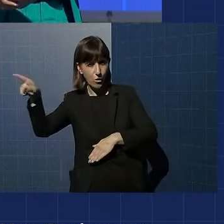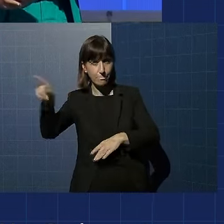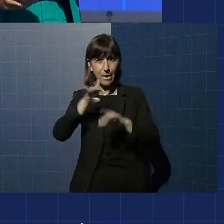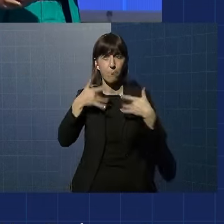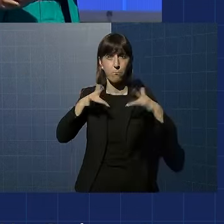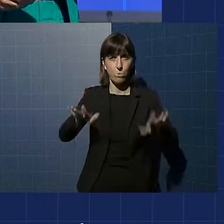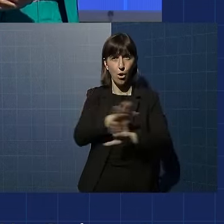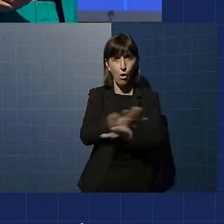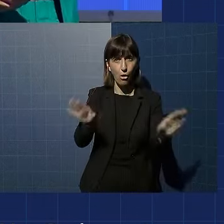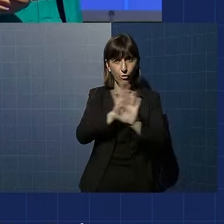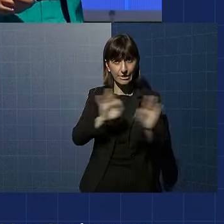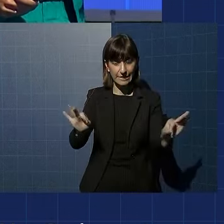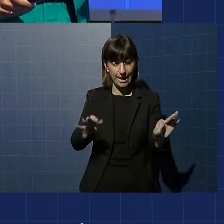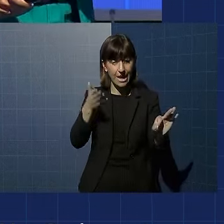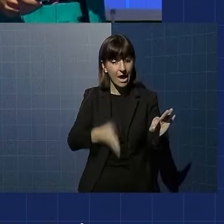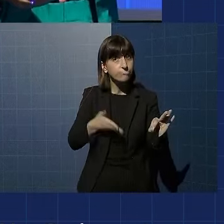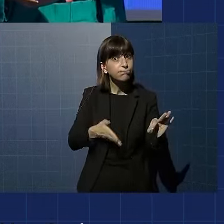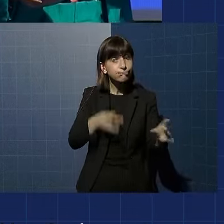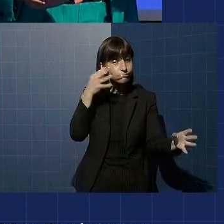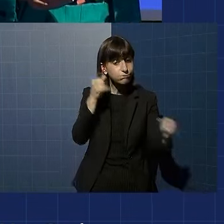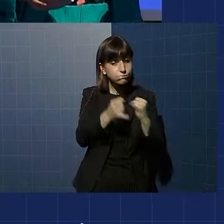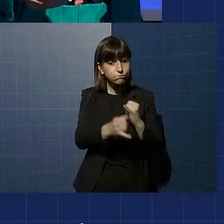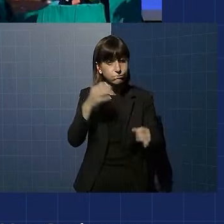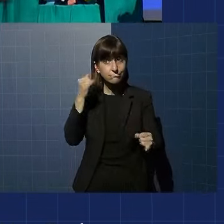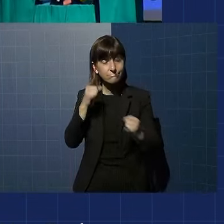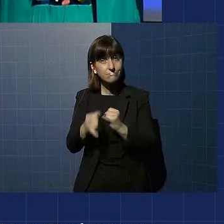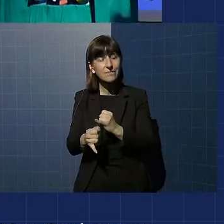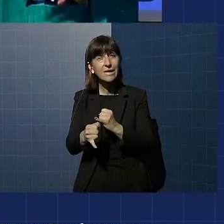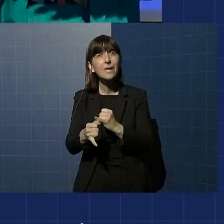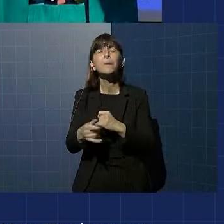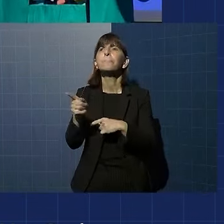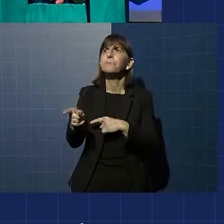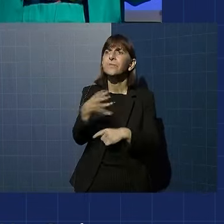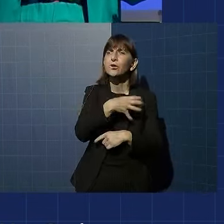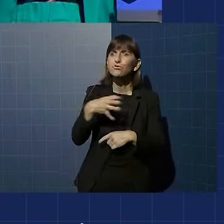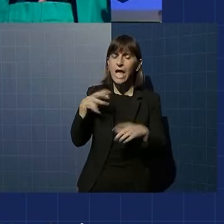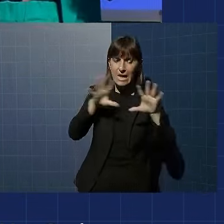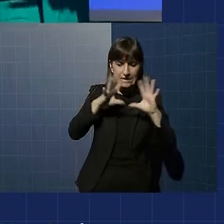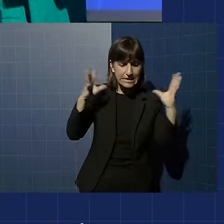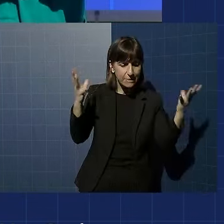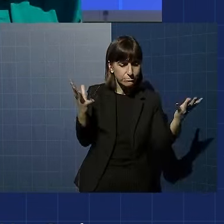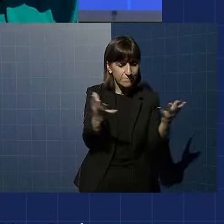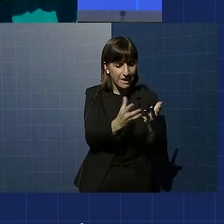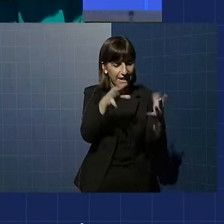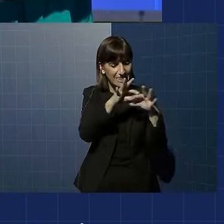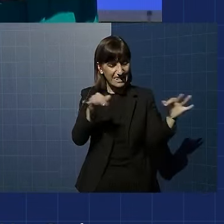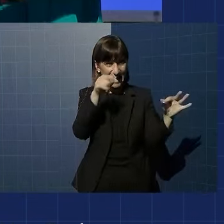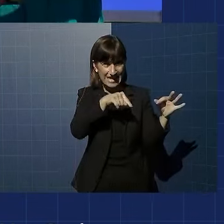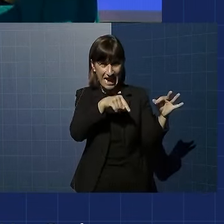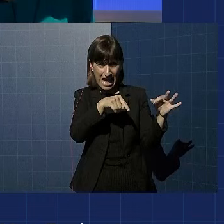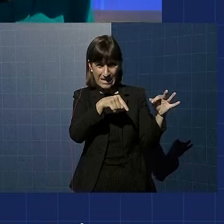Earth. First, I come to the International Space Station. We have a lot of different activities. We run a